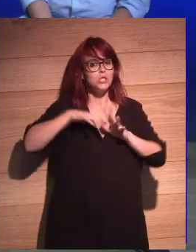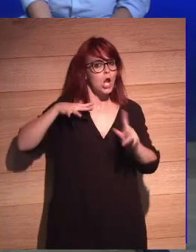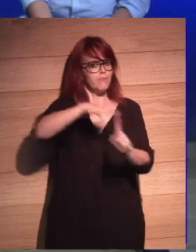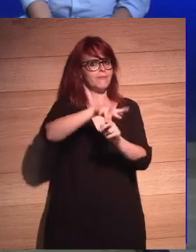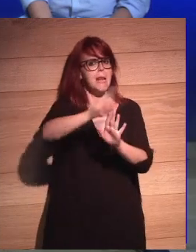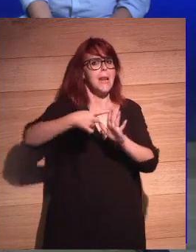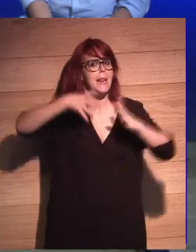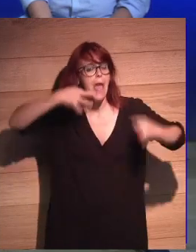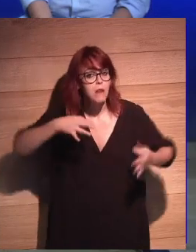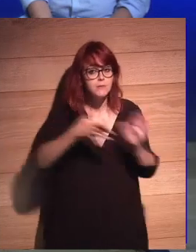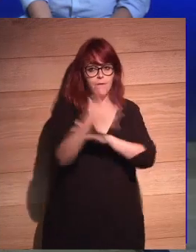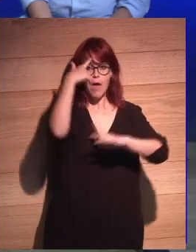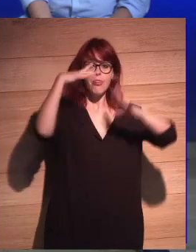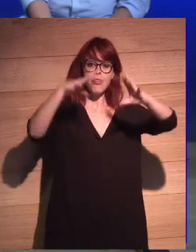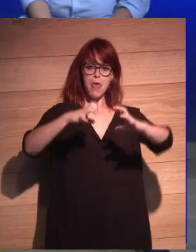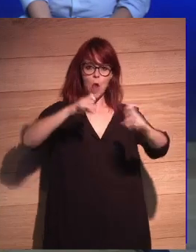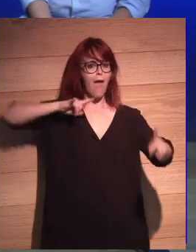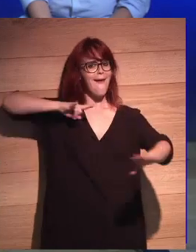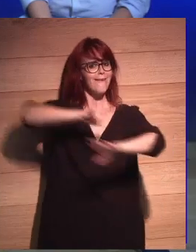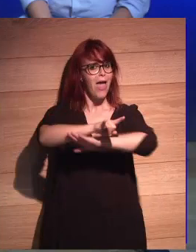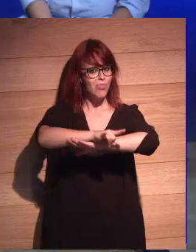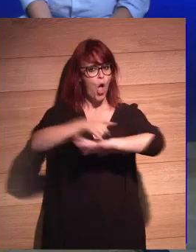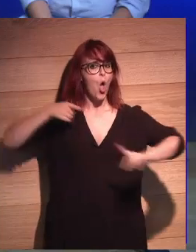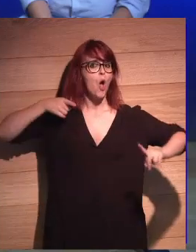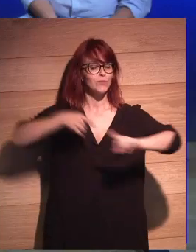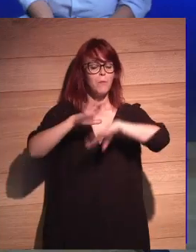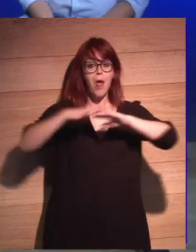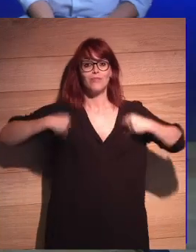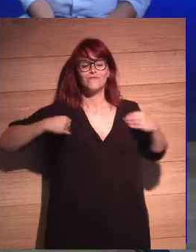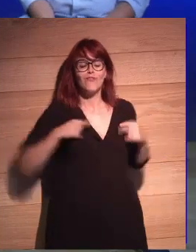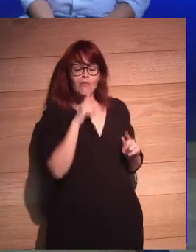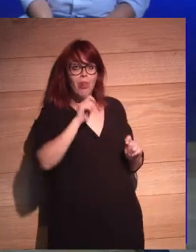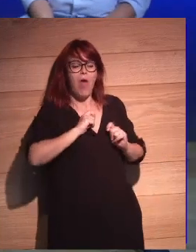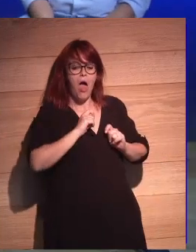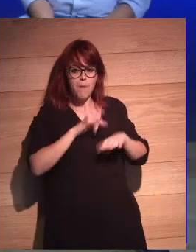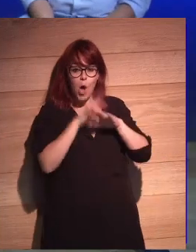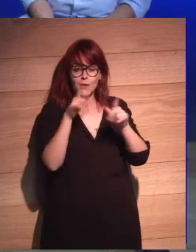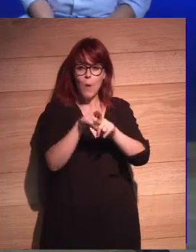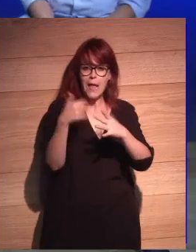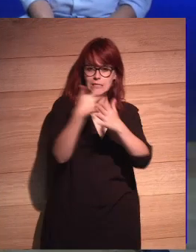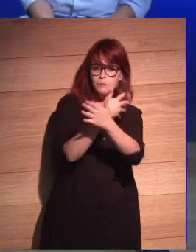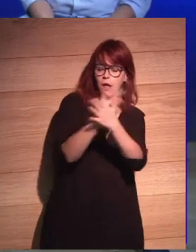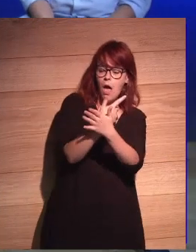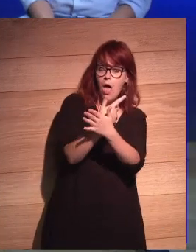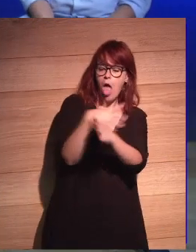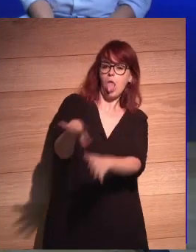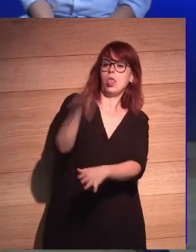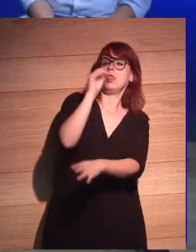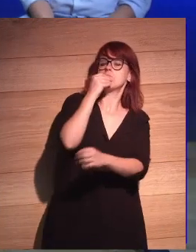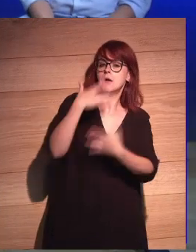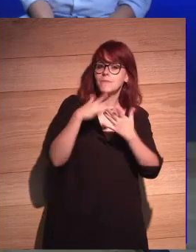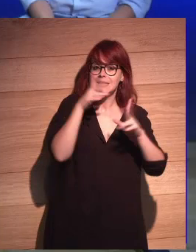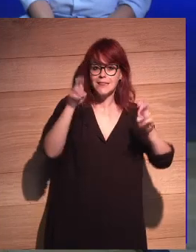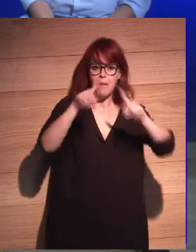real immersion perception. This is to lie or to cheat on your brain so that you can enjoy what you are